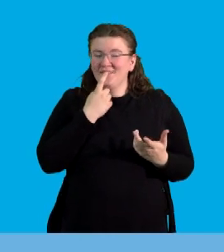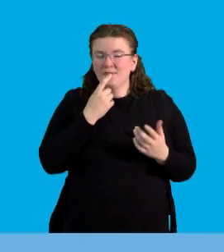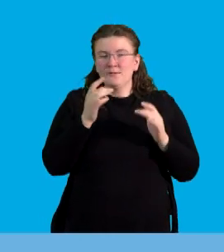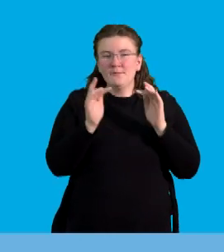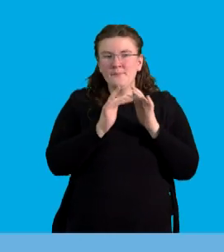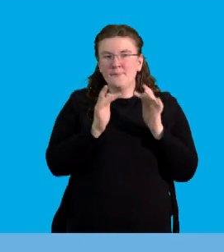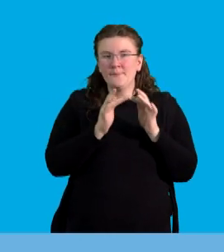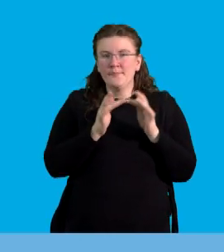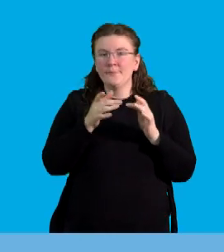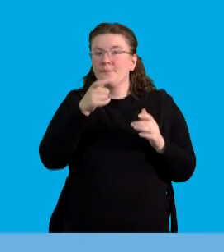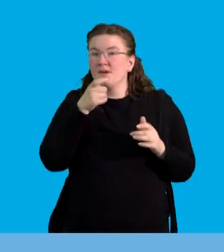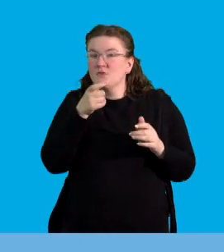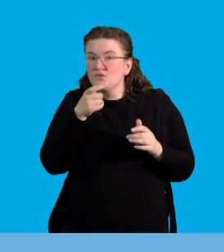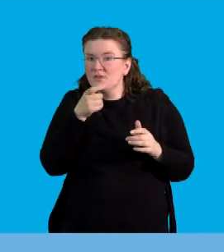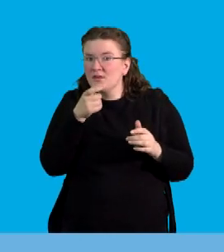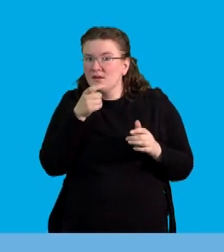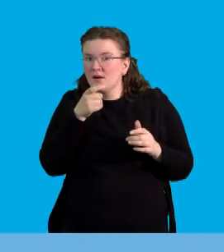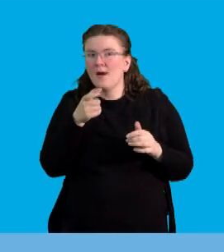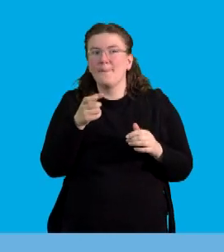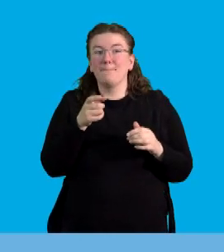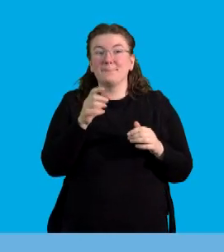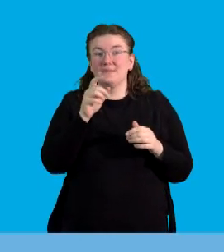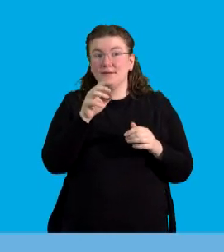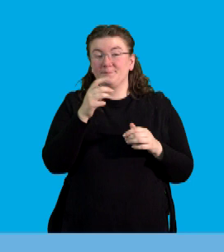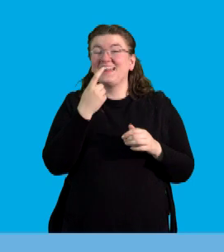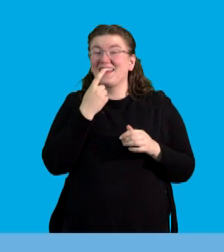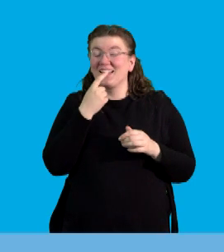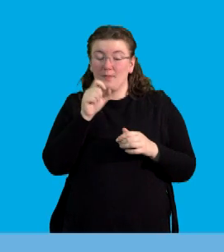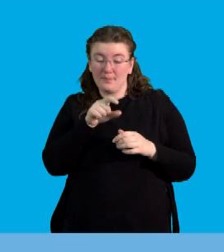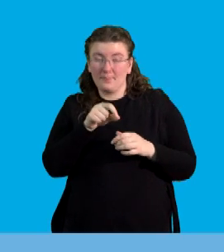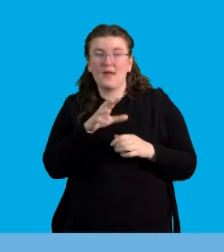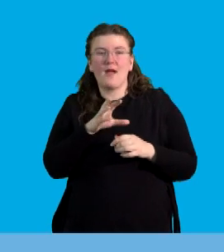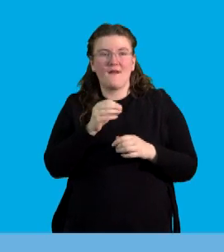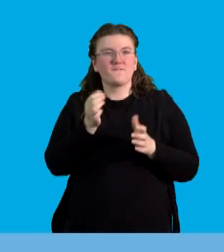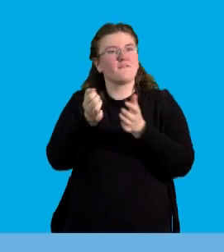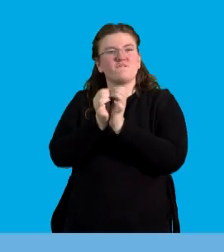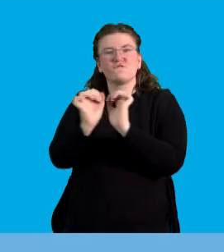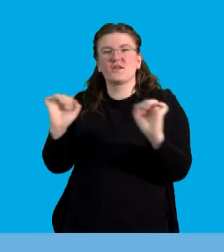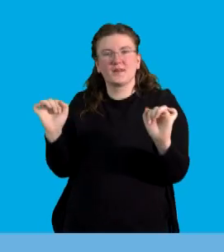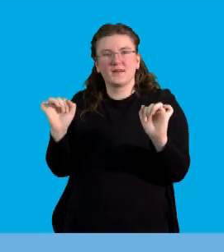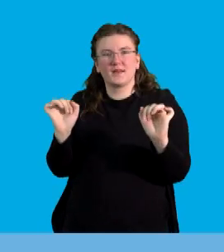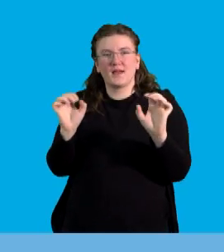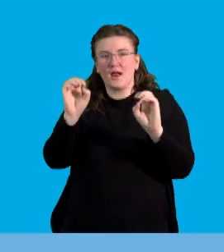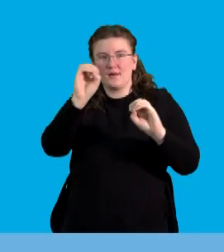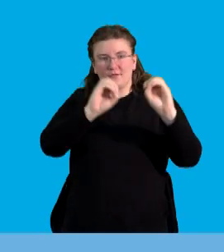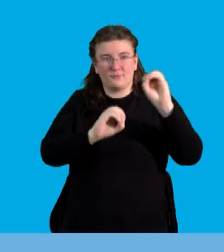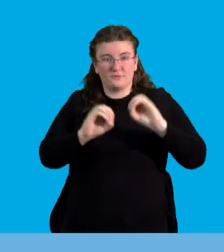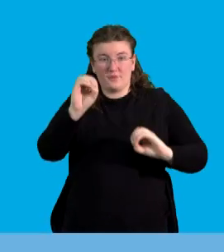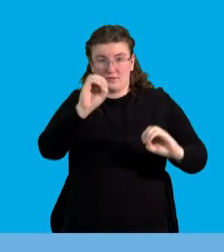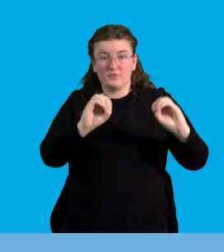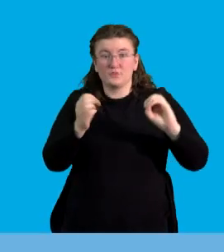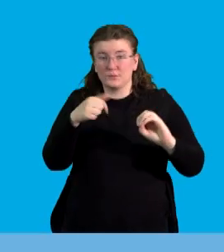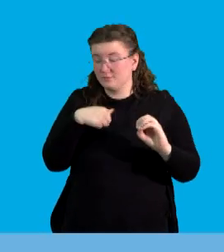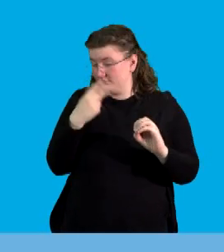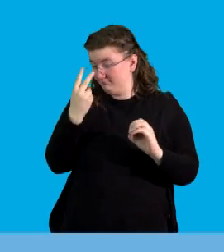a battery, as we have said, that metal that has the delocalized electrons, the electrons that are free to move around wherever and however they